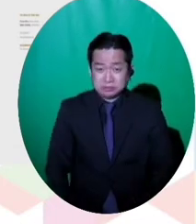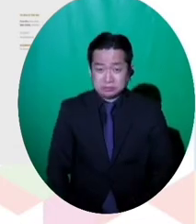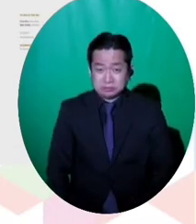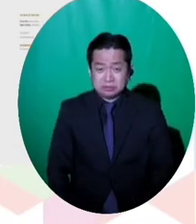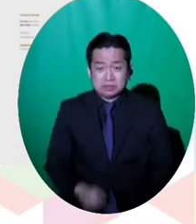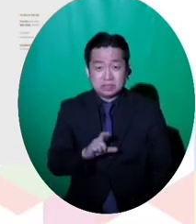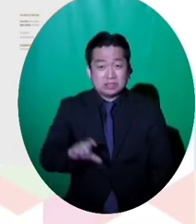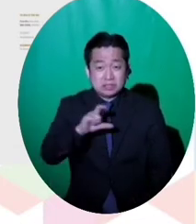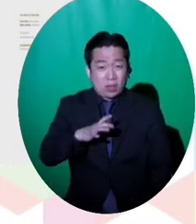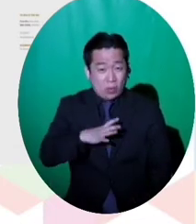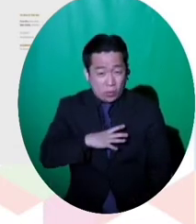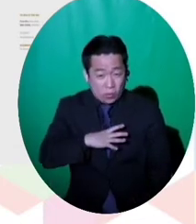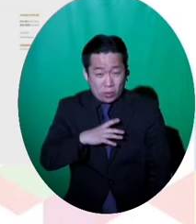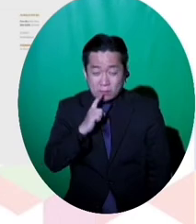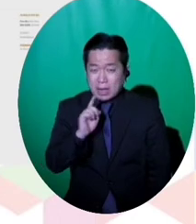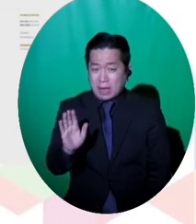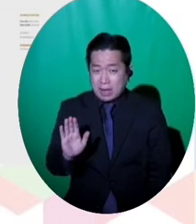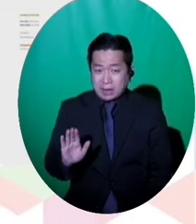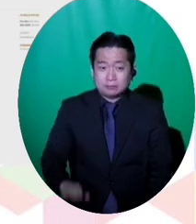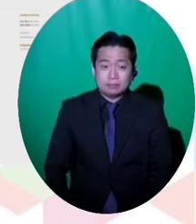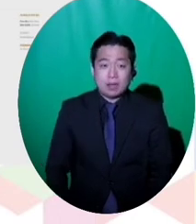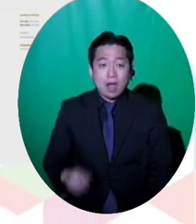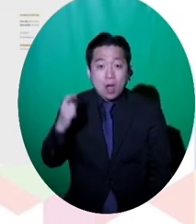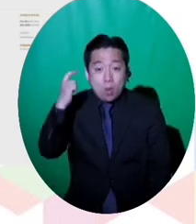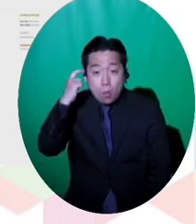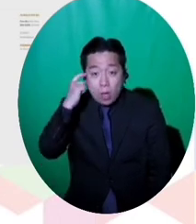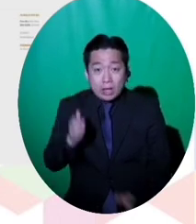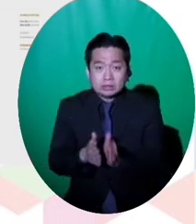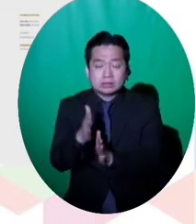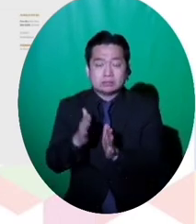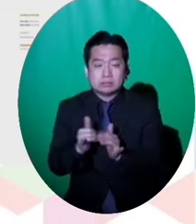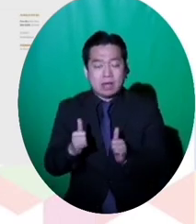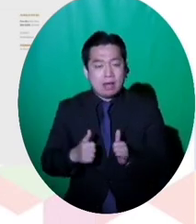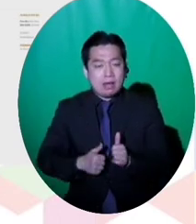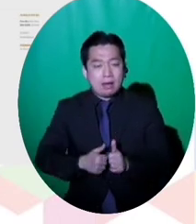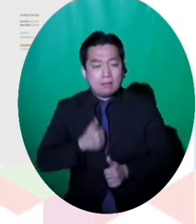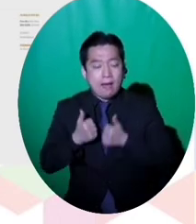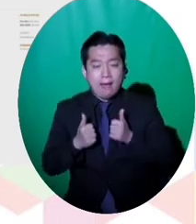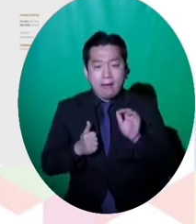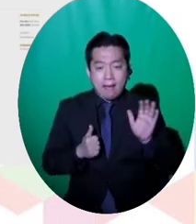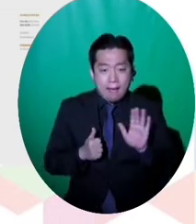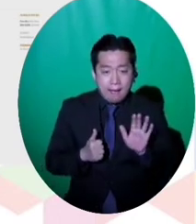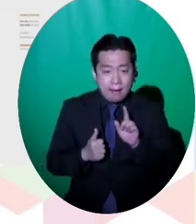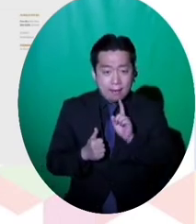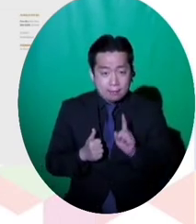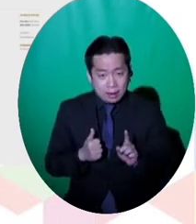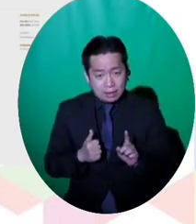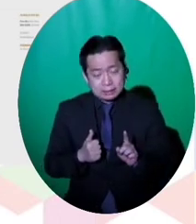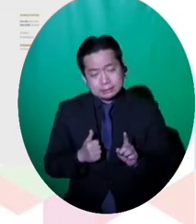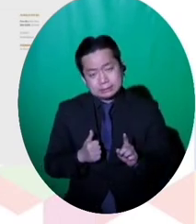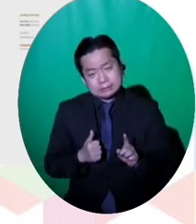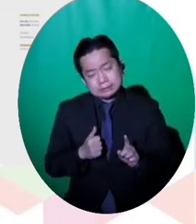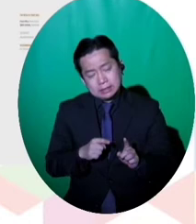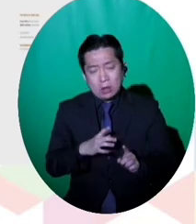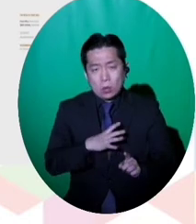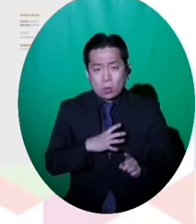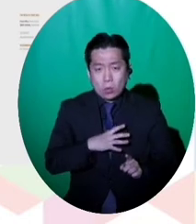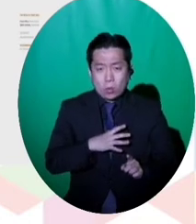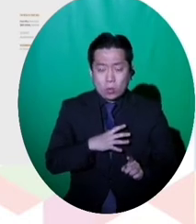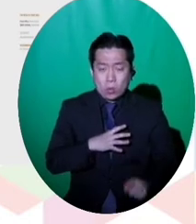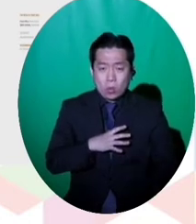about the fact that officials ignore them. Why aren't people angry or